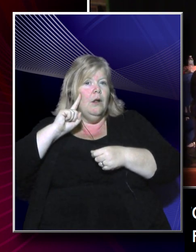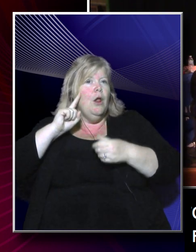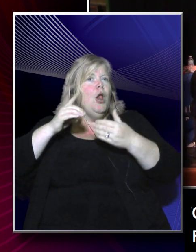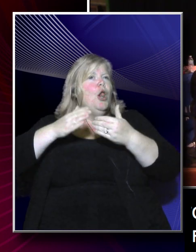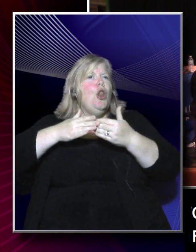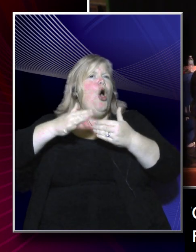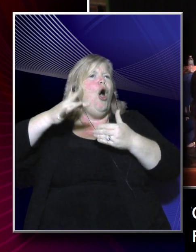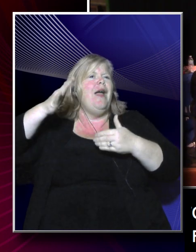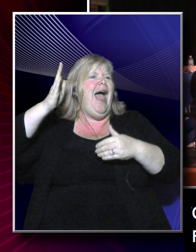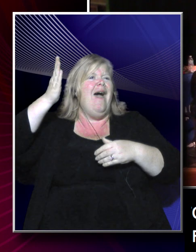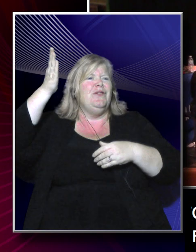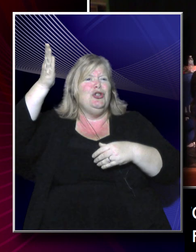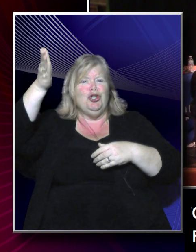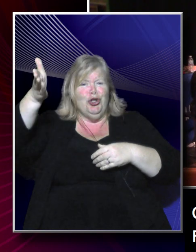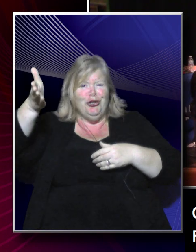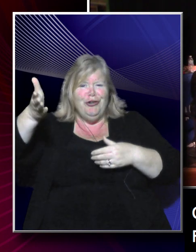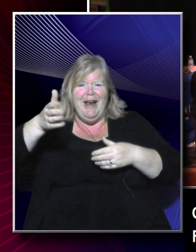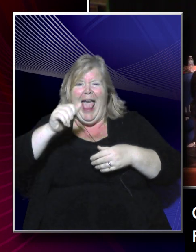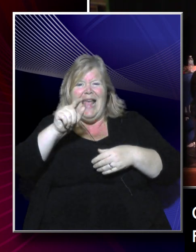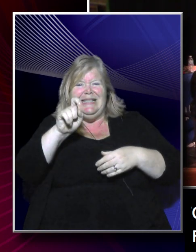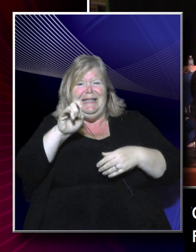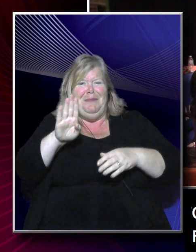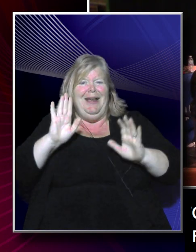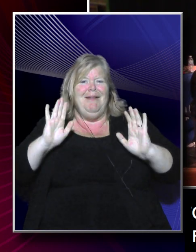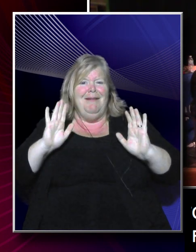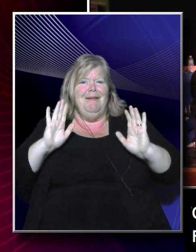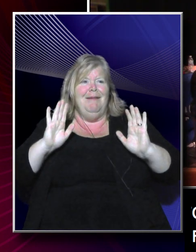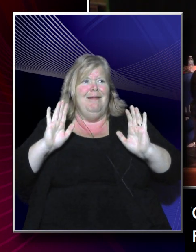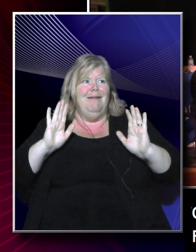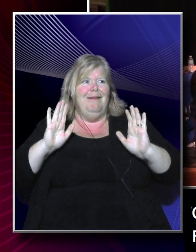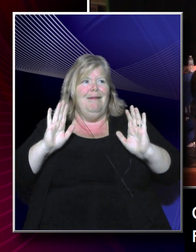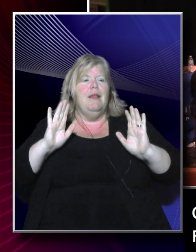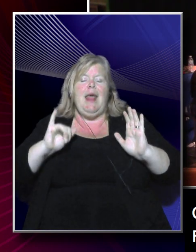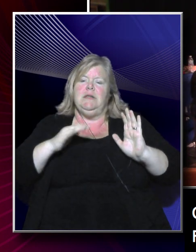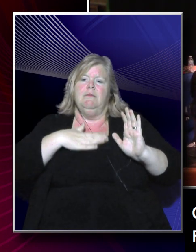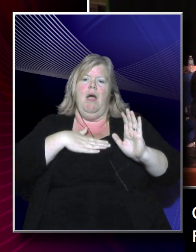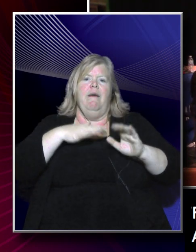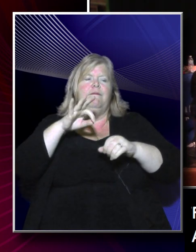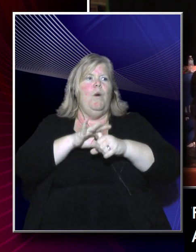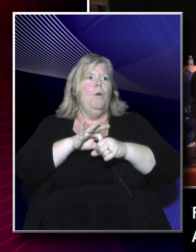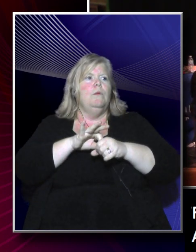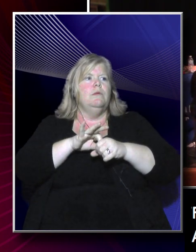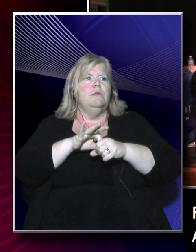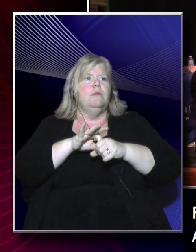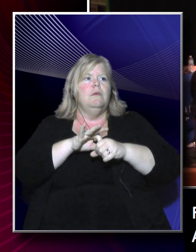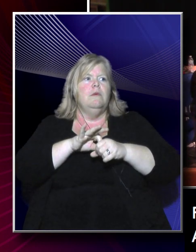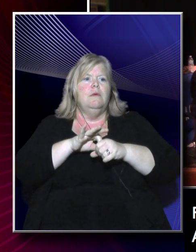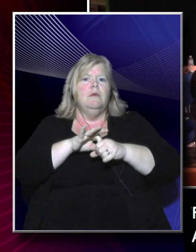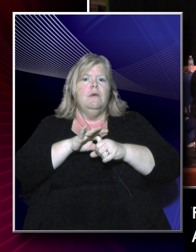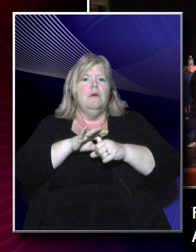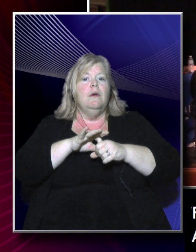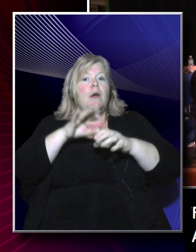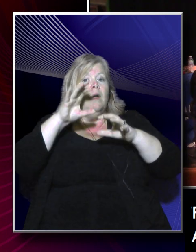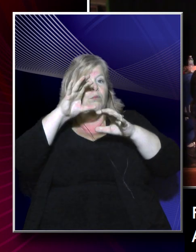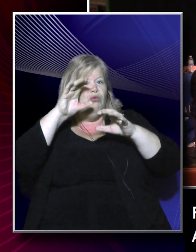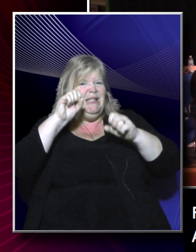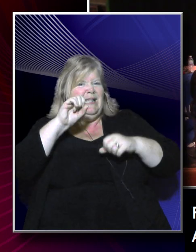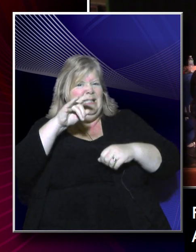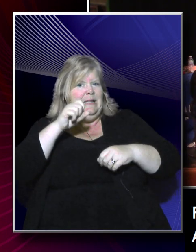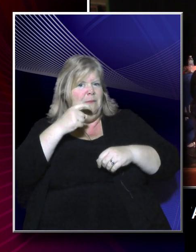ASDB. So with that, that's how I'd vote. I skipped you. It's okay. I apologize.